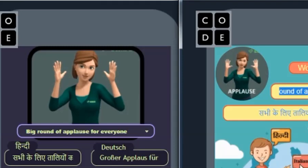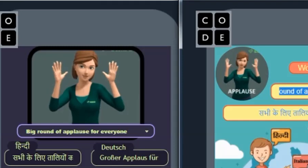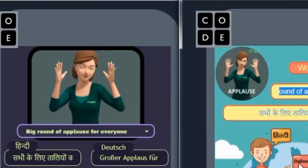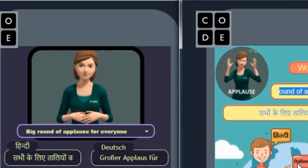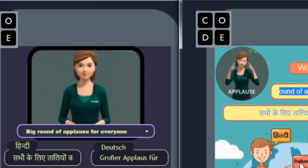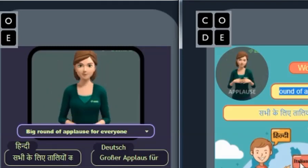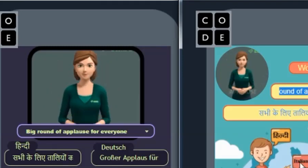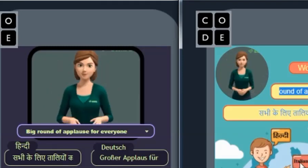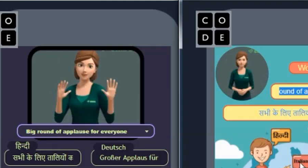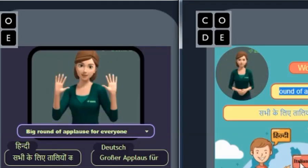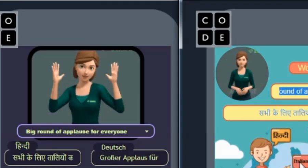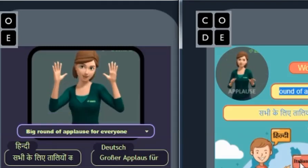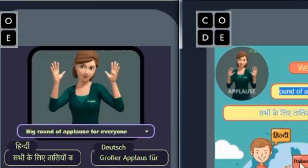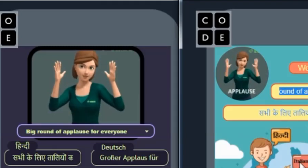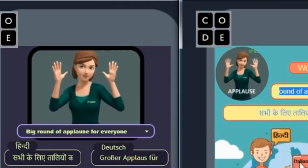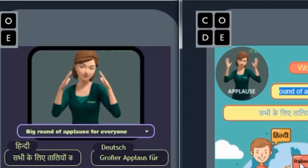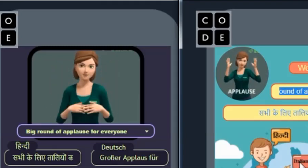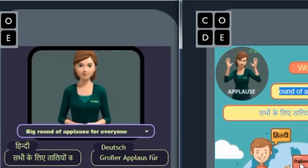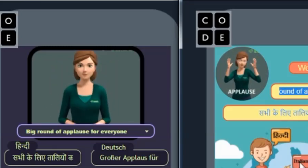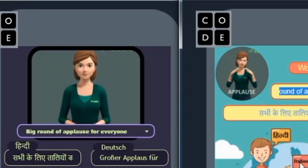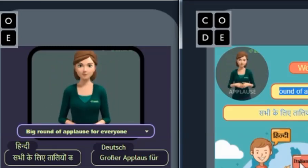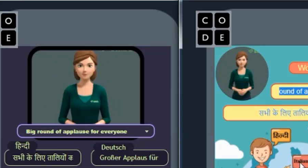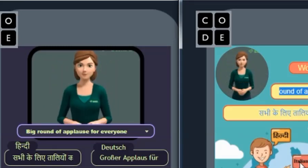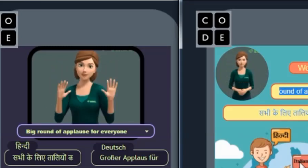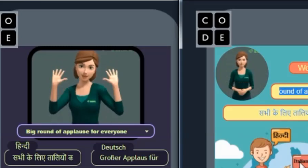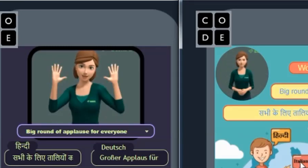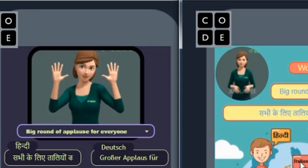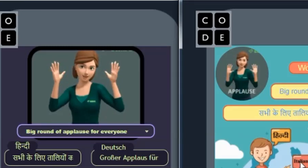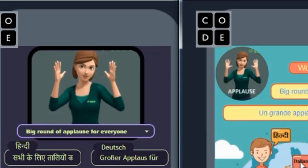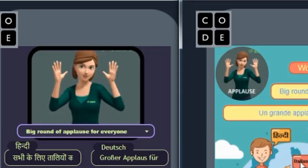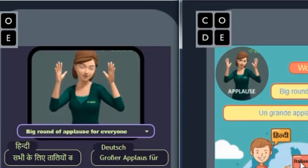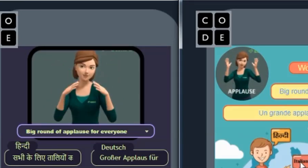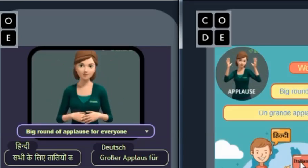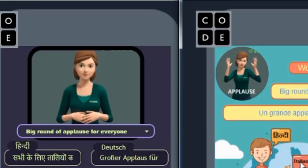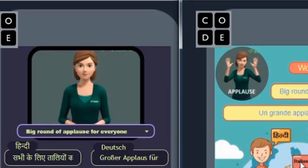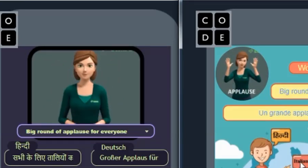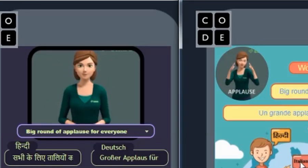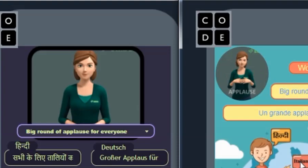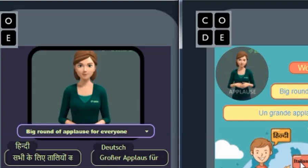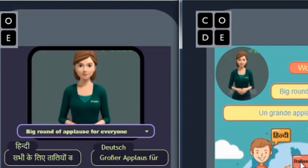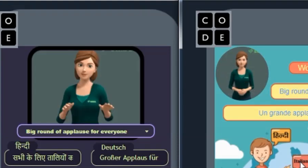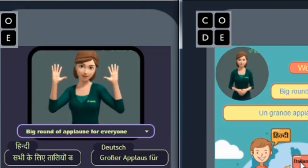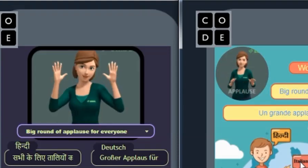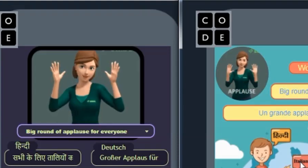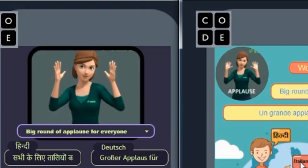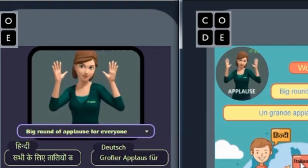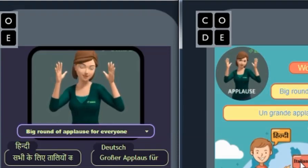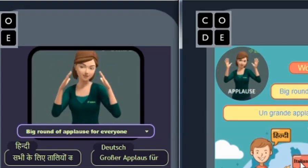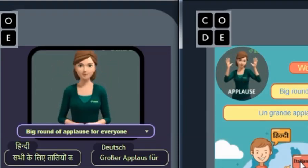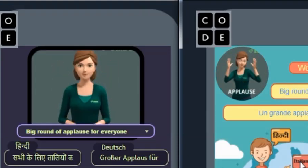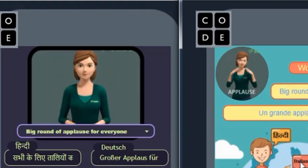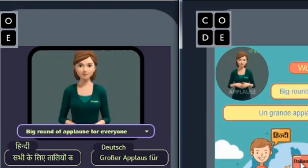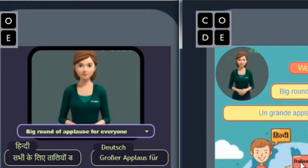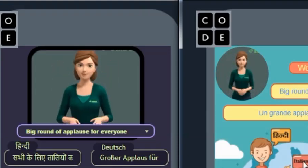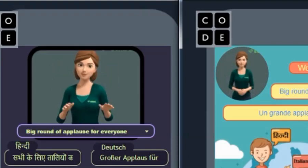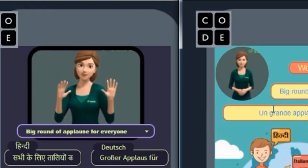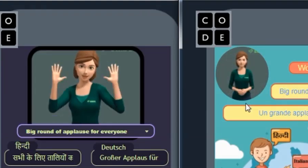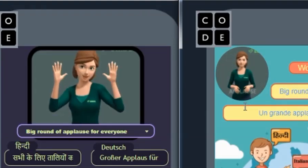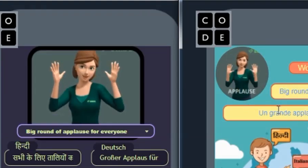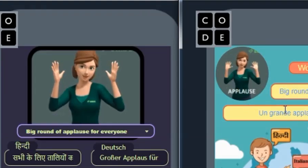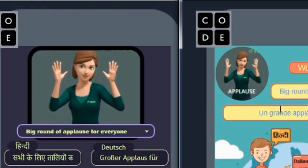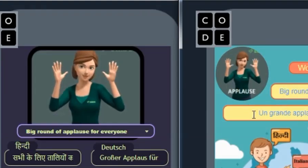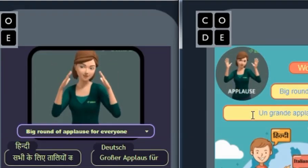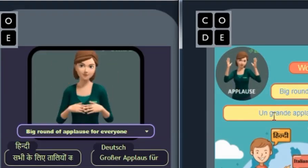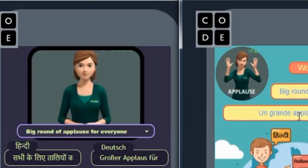Italian named label box, and that is what going to happen. Un grande applauso per tutti. So